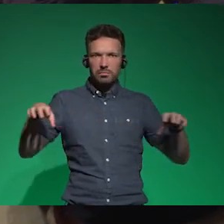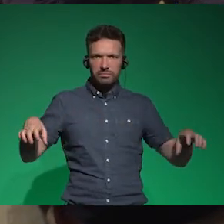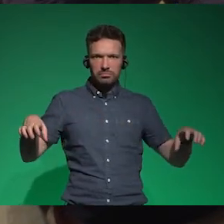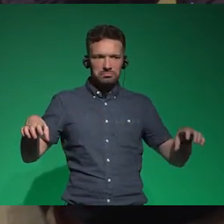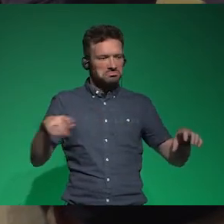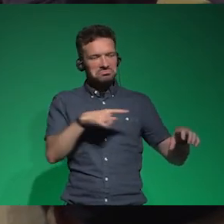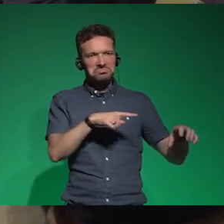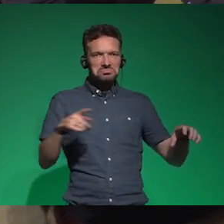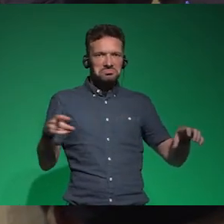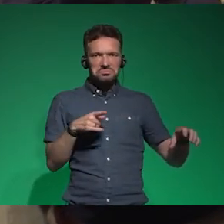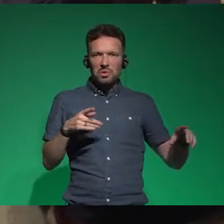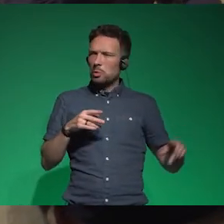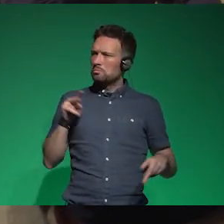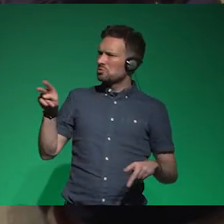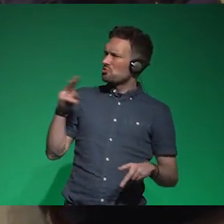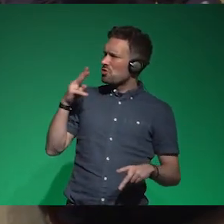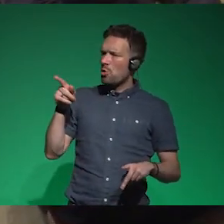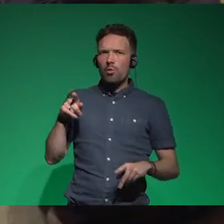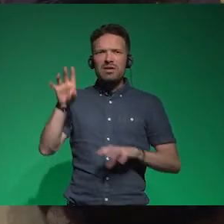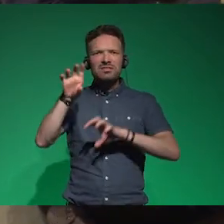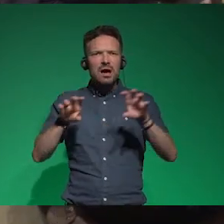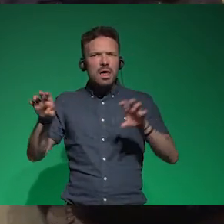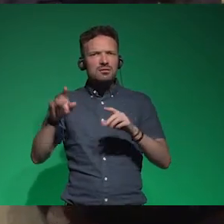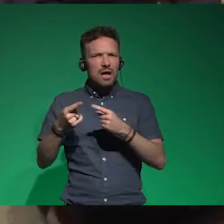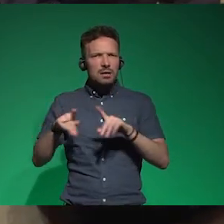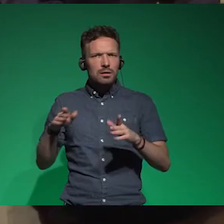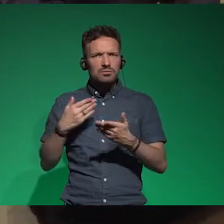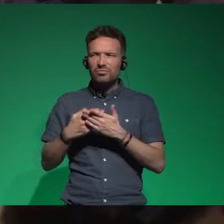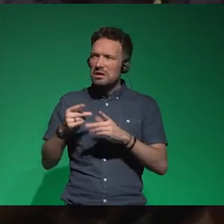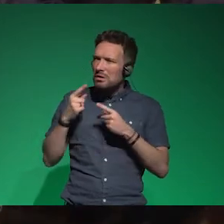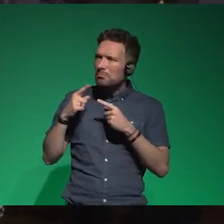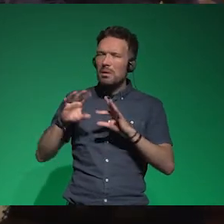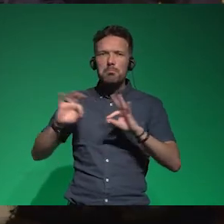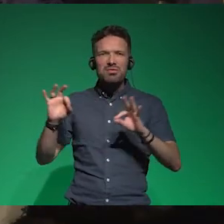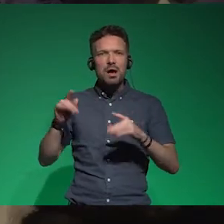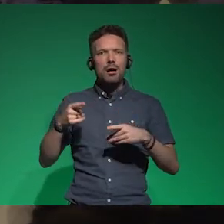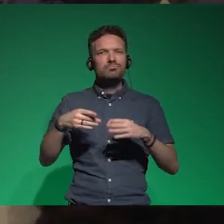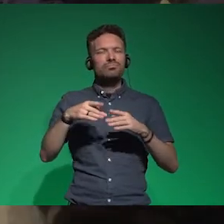also coffee, of course. Mostly cigarette. Cigarette,